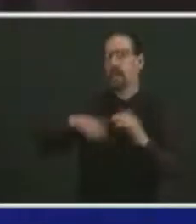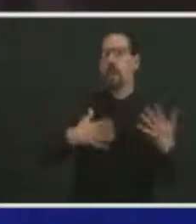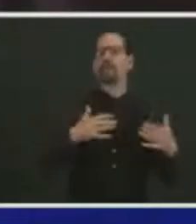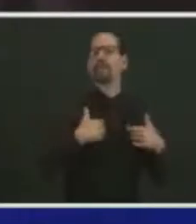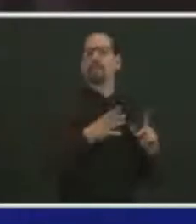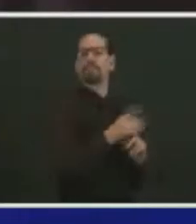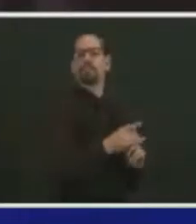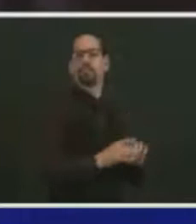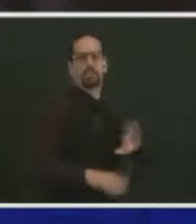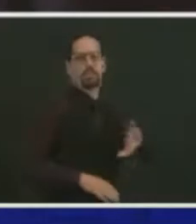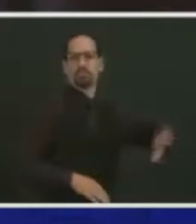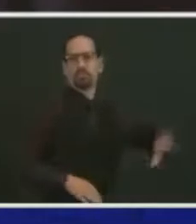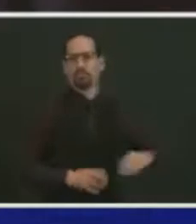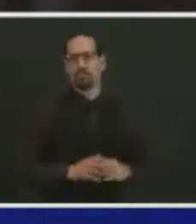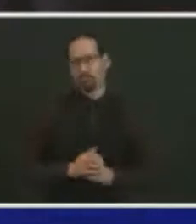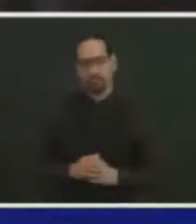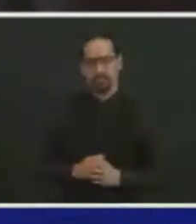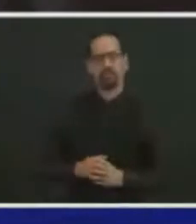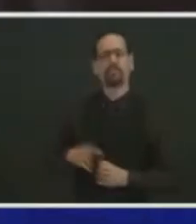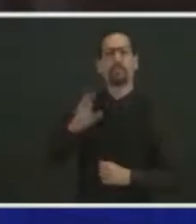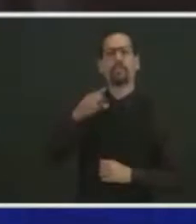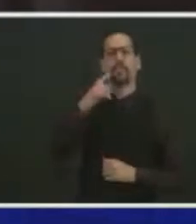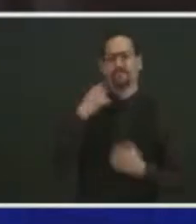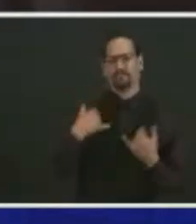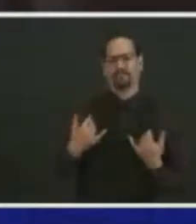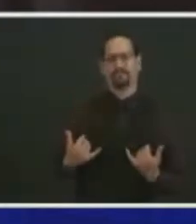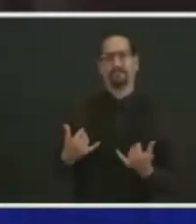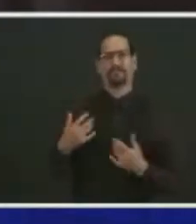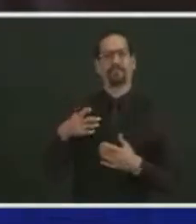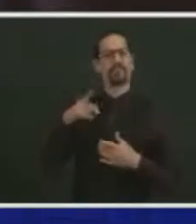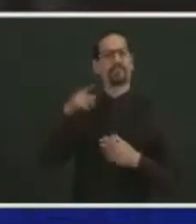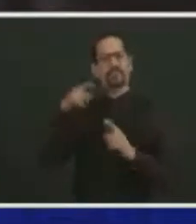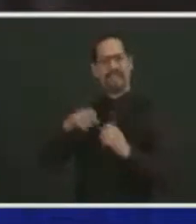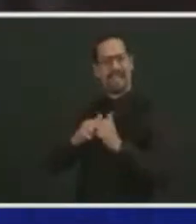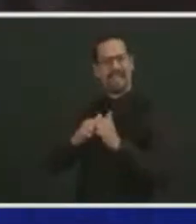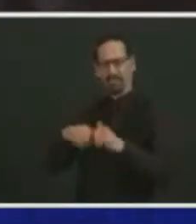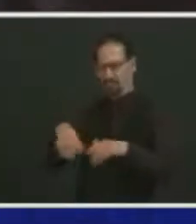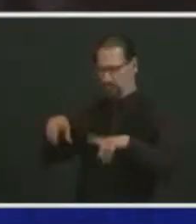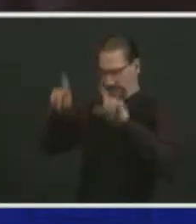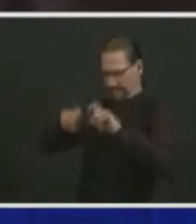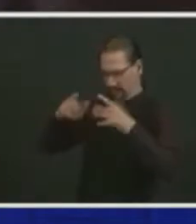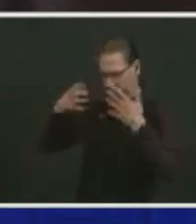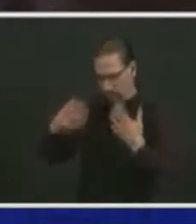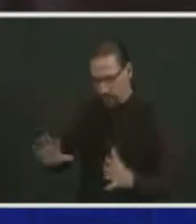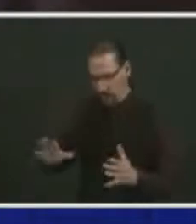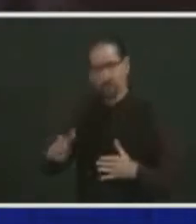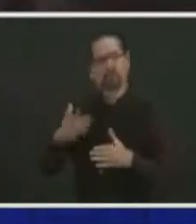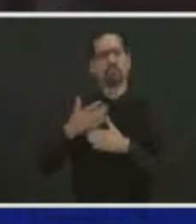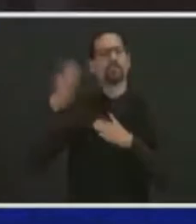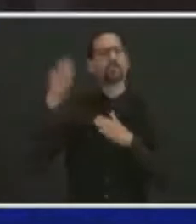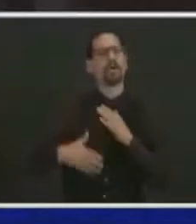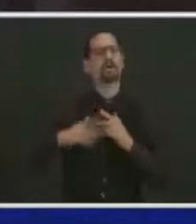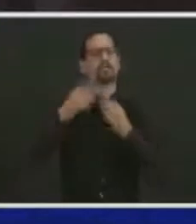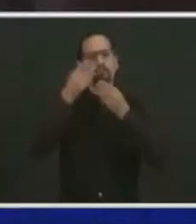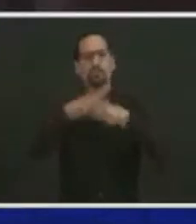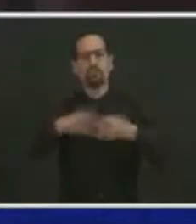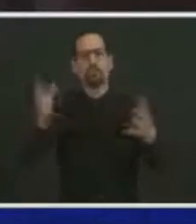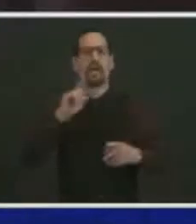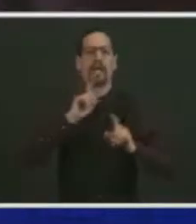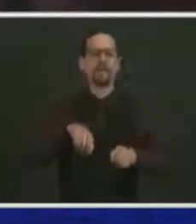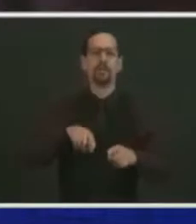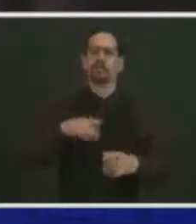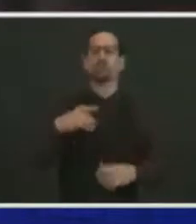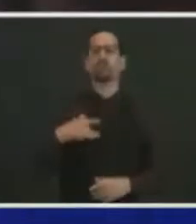electronic access to your results, usually in about 3 to 5 days. So we